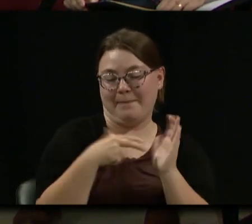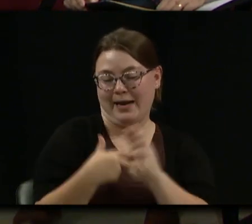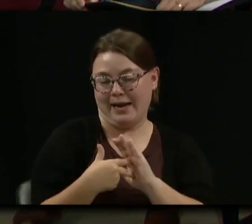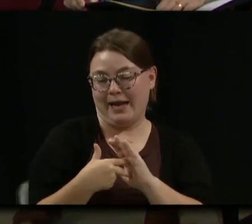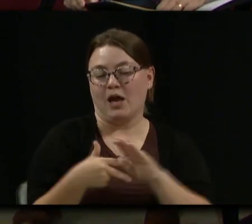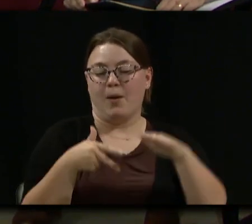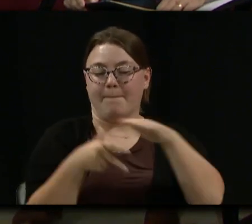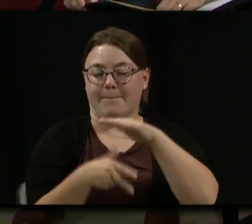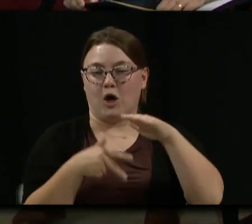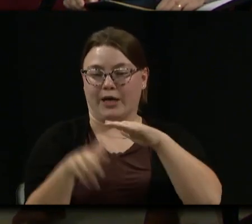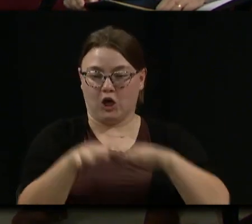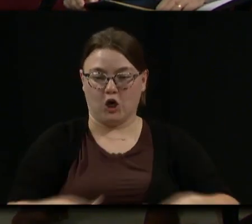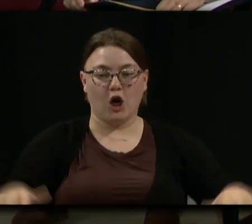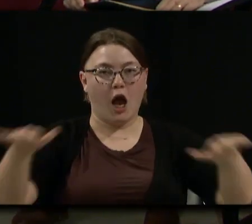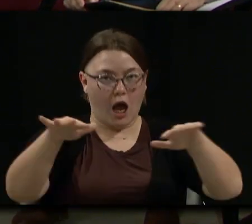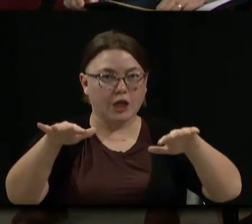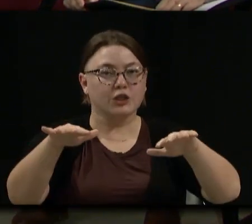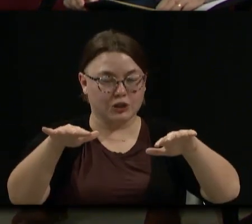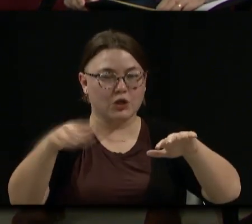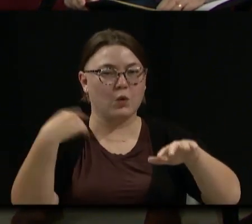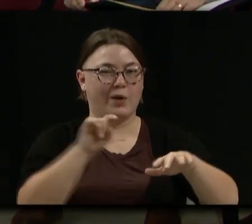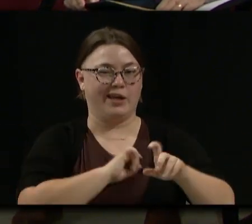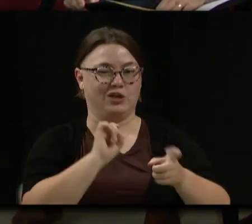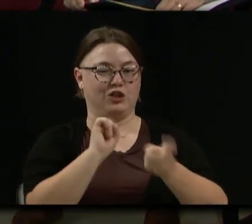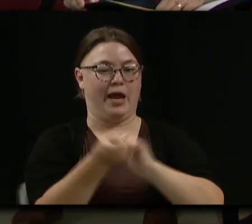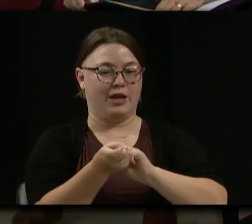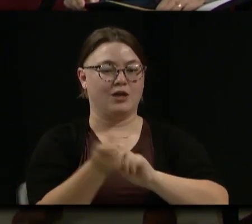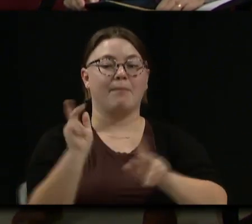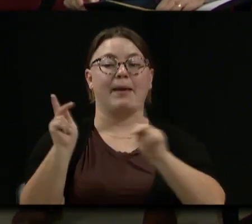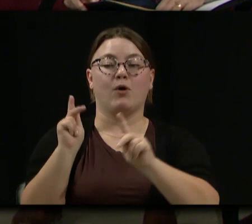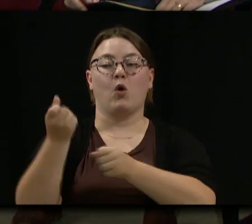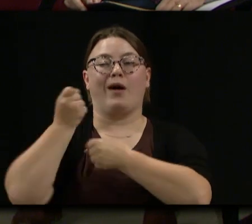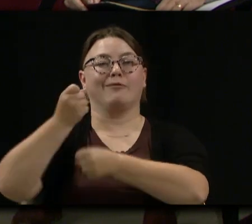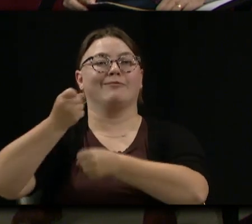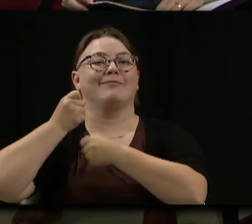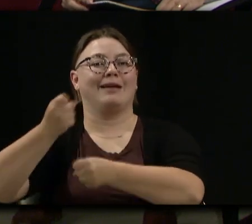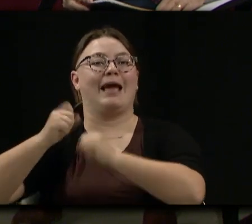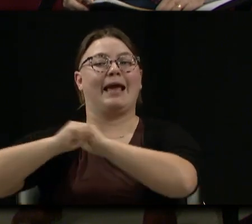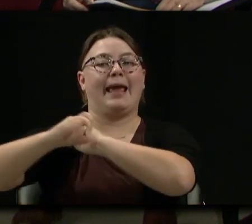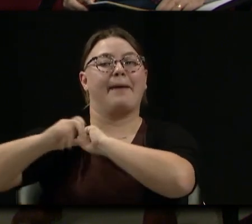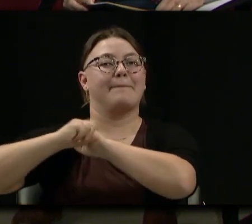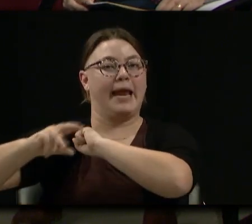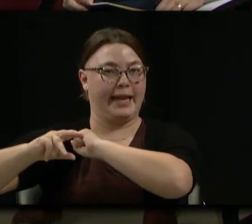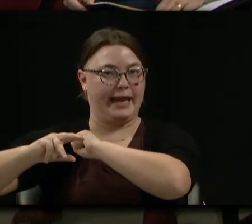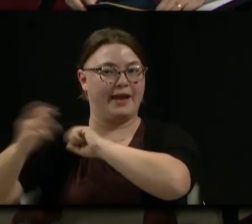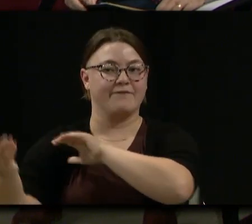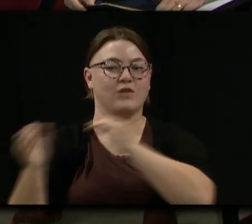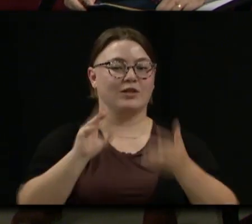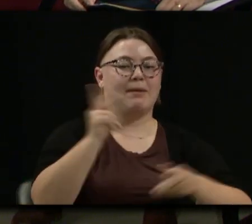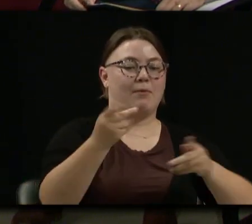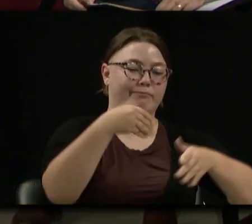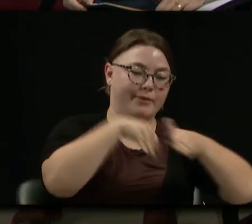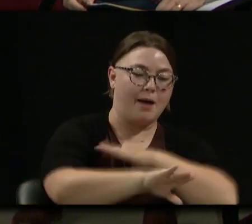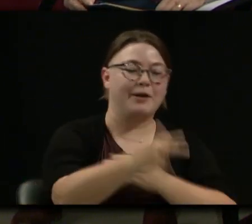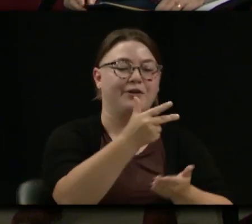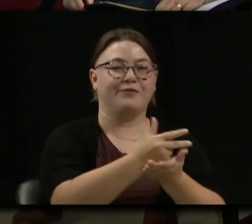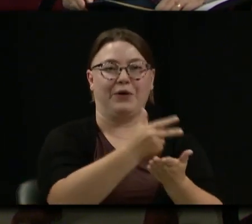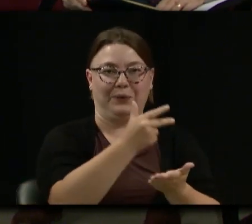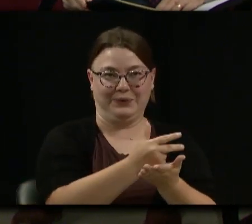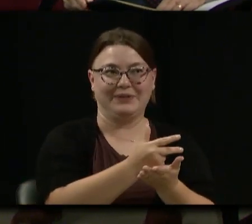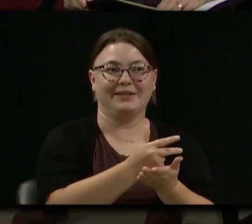gave the voters more space between those that are campaigning and coming in. So it's not so much just a gauntlet to